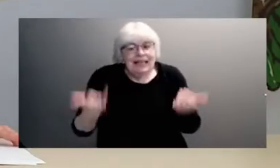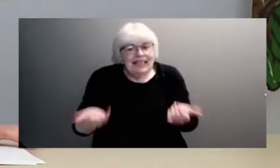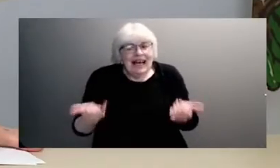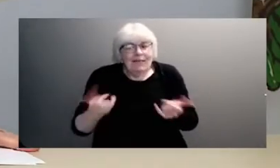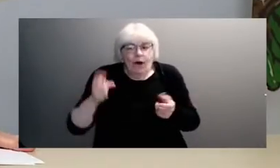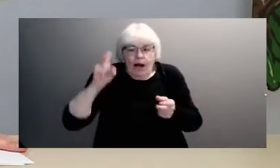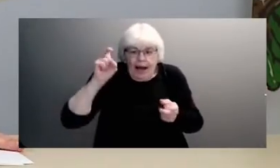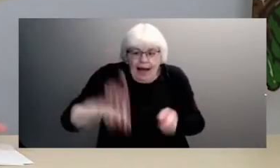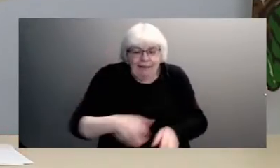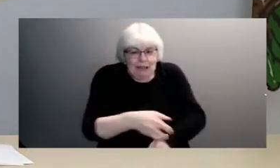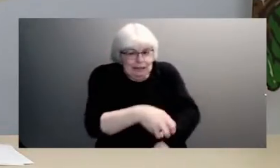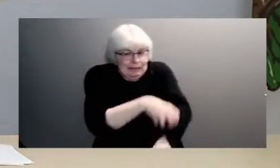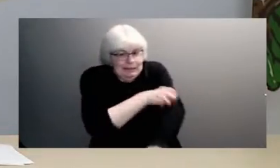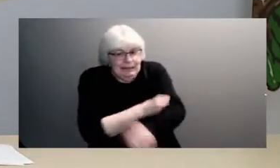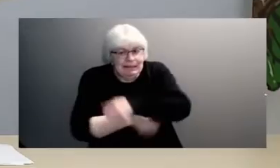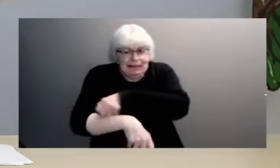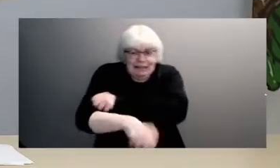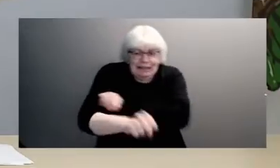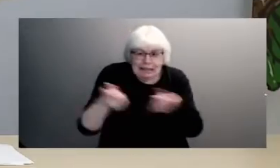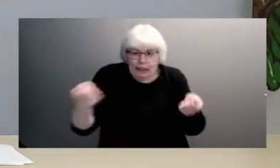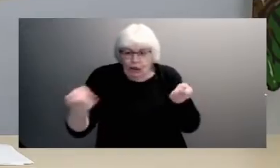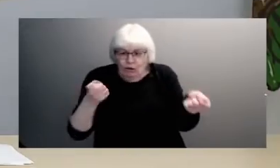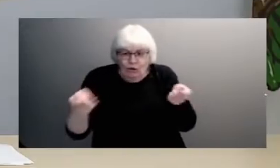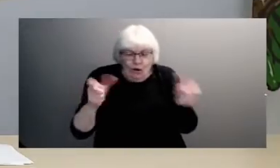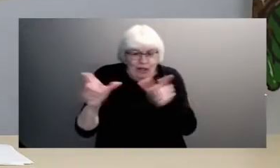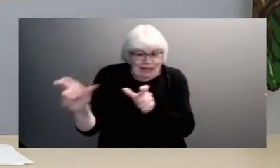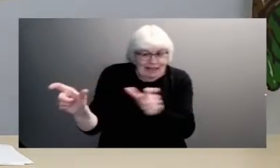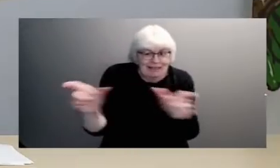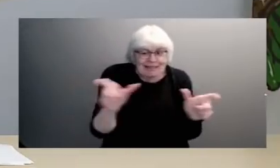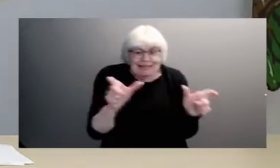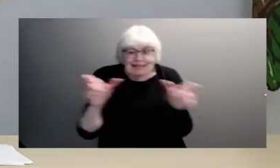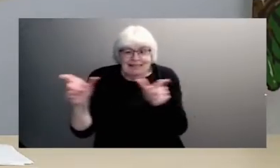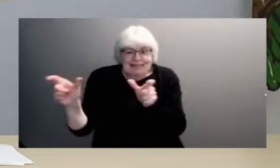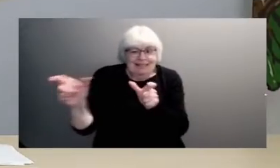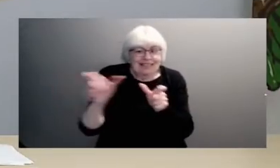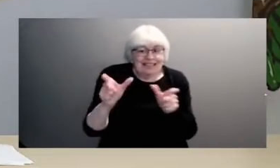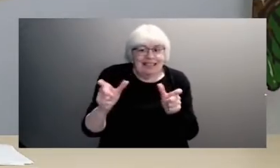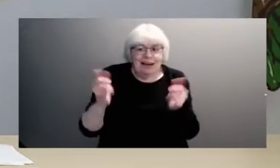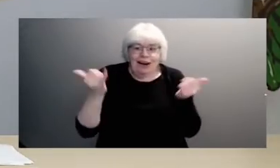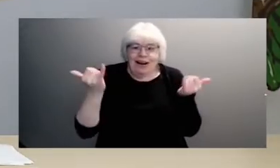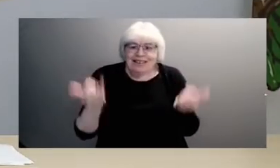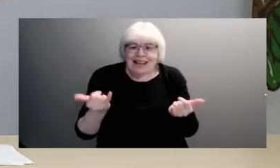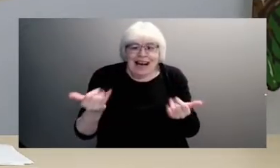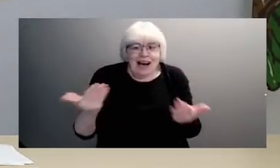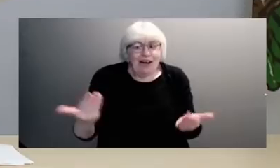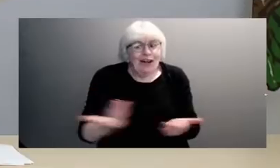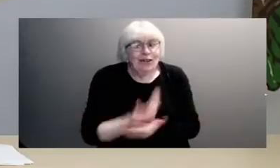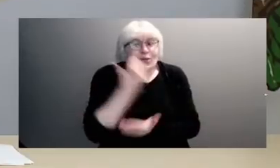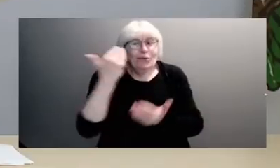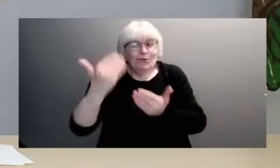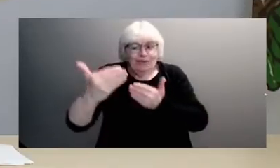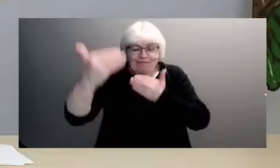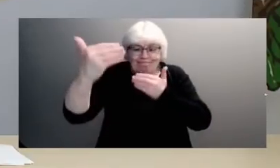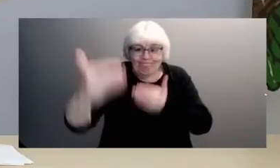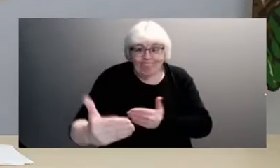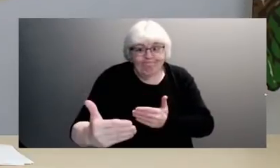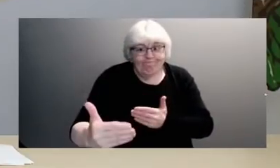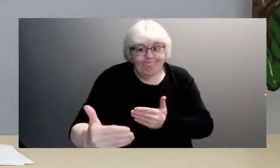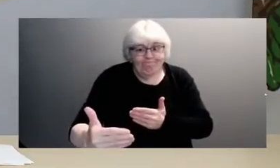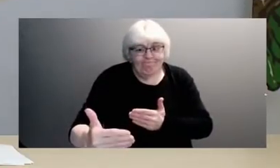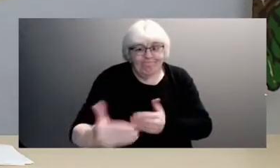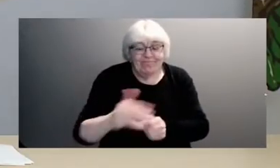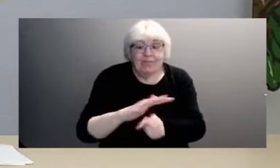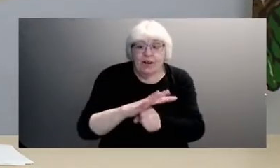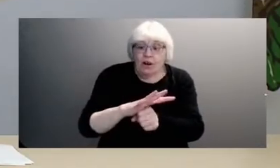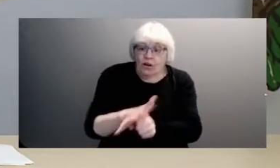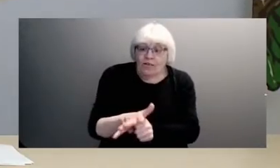As we enter the next phase of this global pandemic, and it's one that is making every single one of us weary and tired of